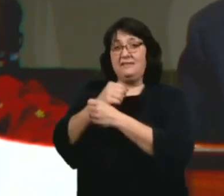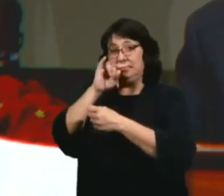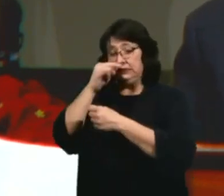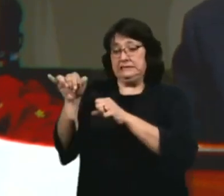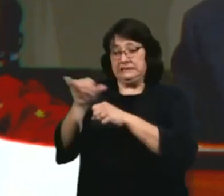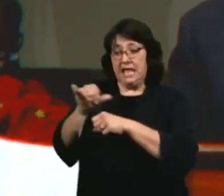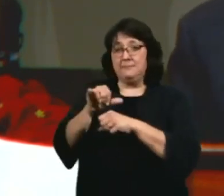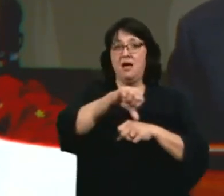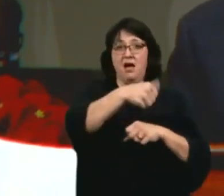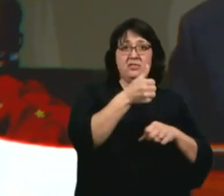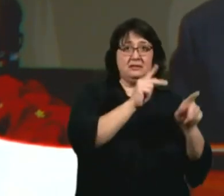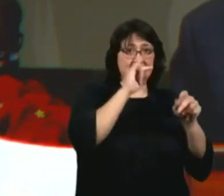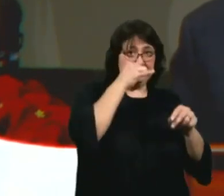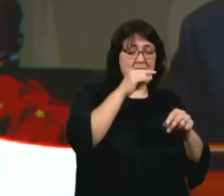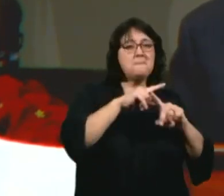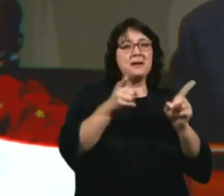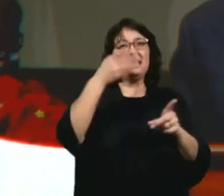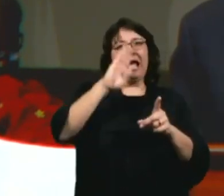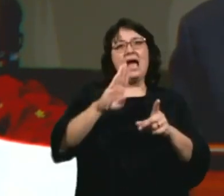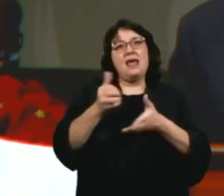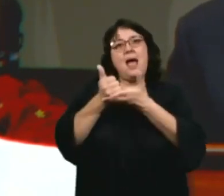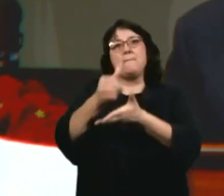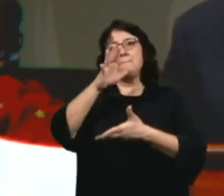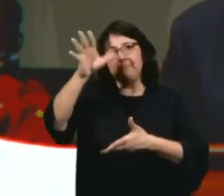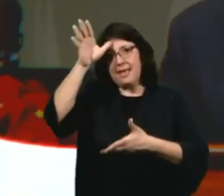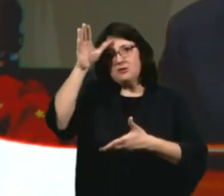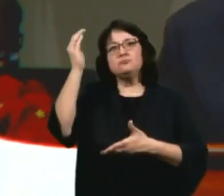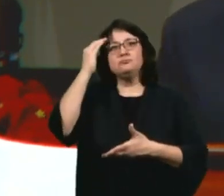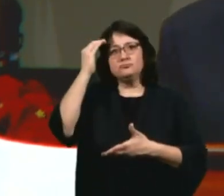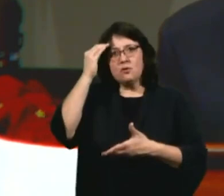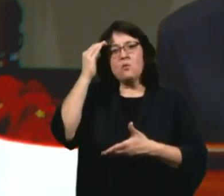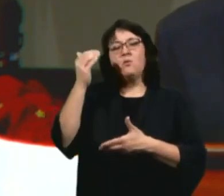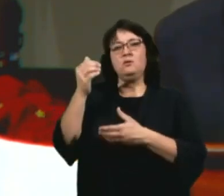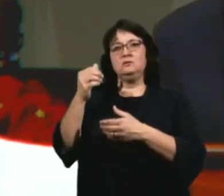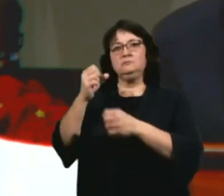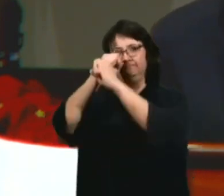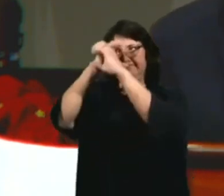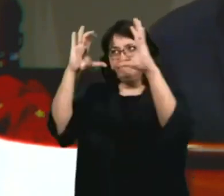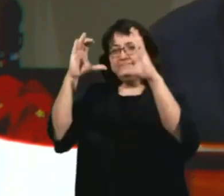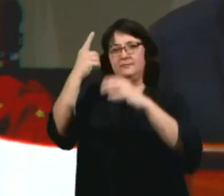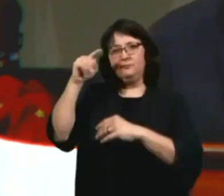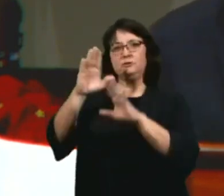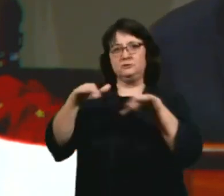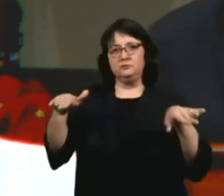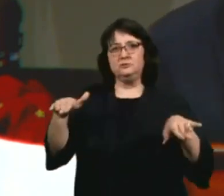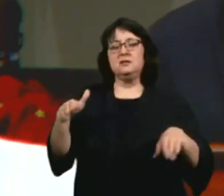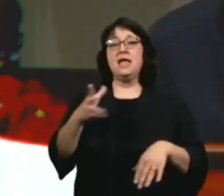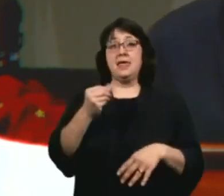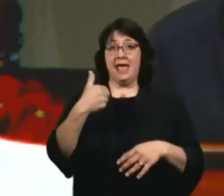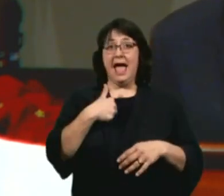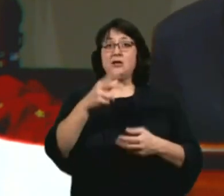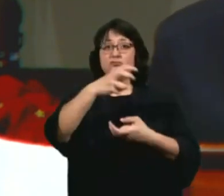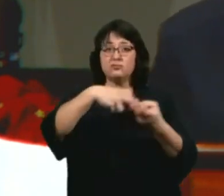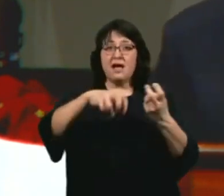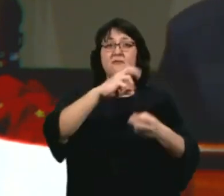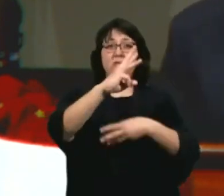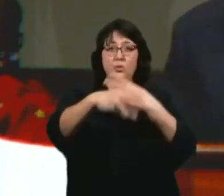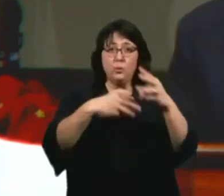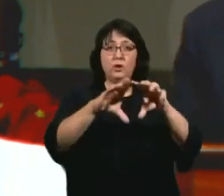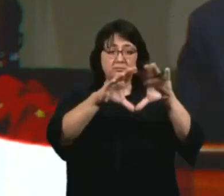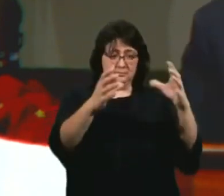but God has given you insight, and I thank God for that. And I've traveled around the world,